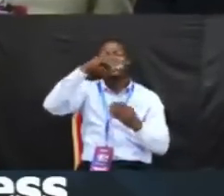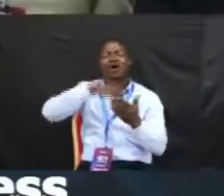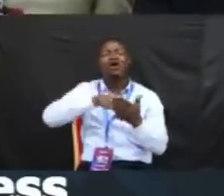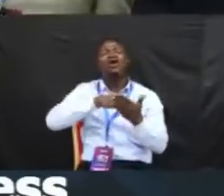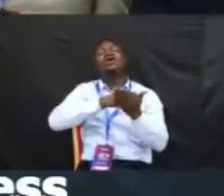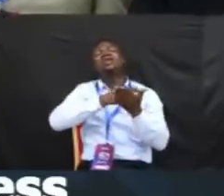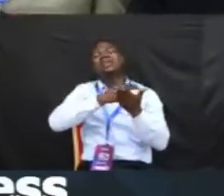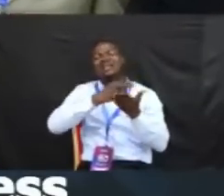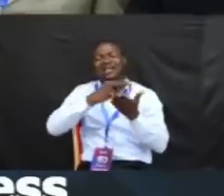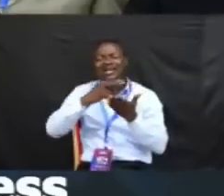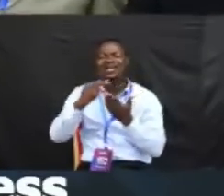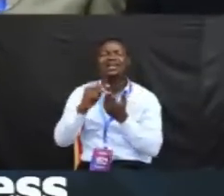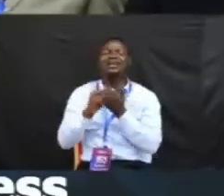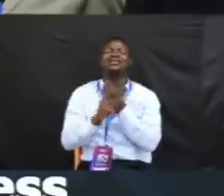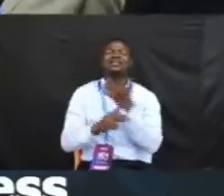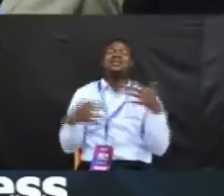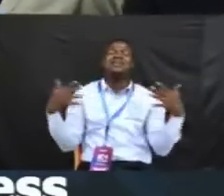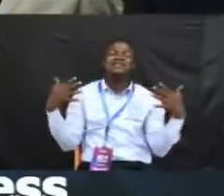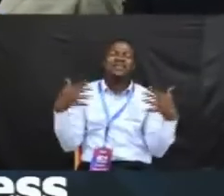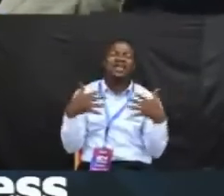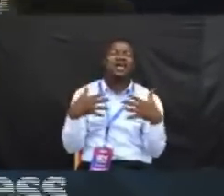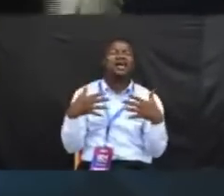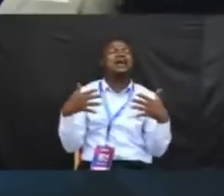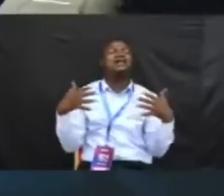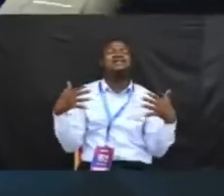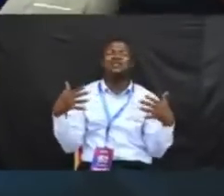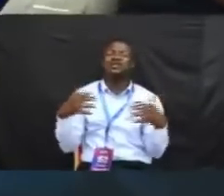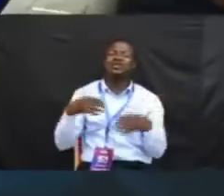in holy. You are here.